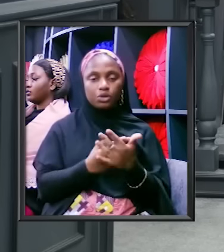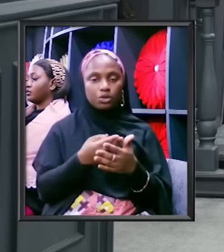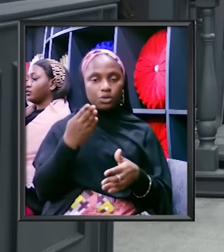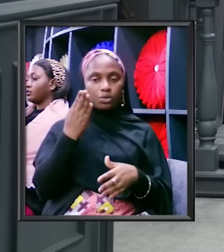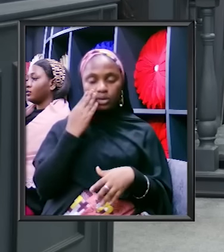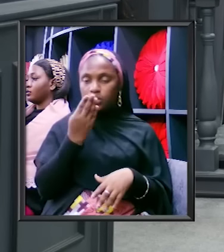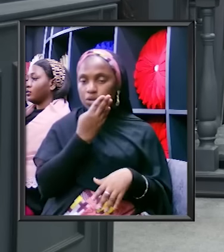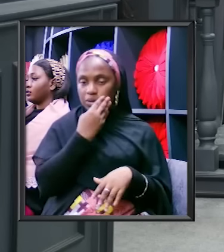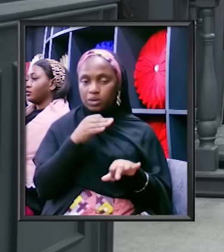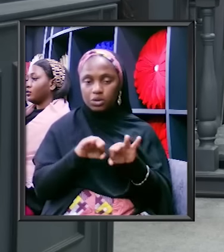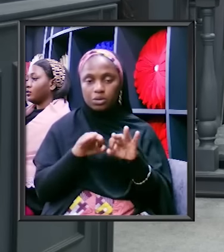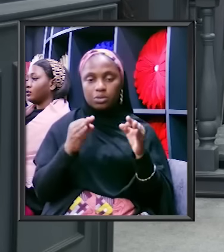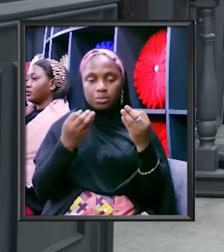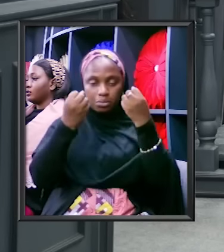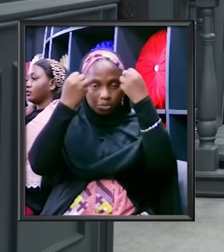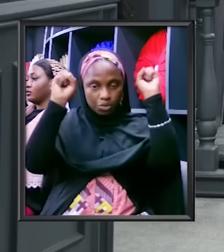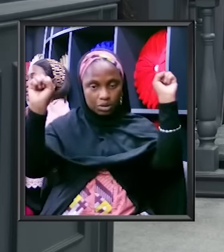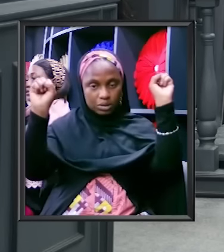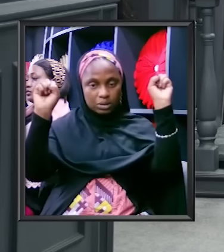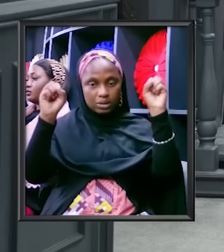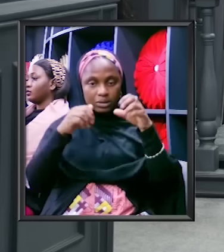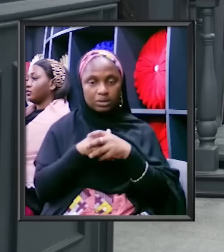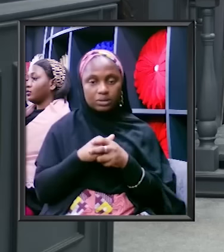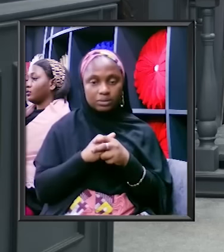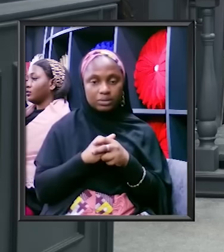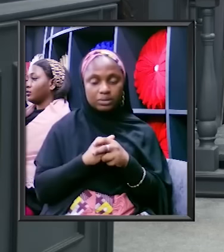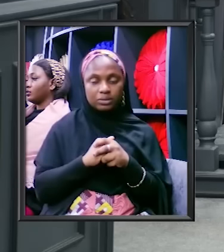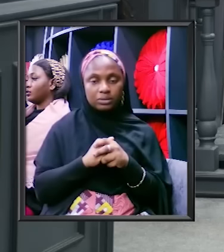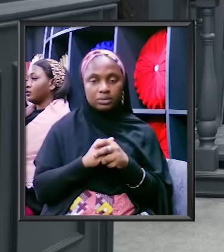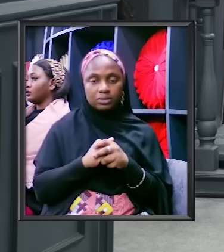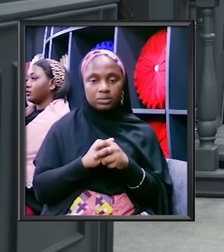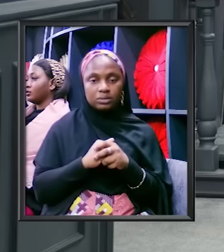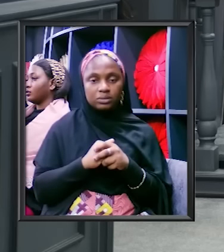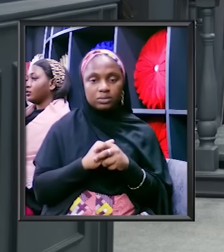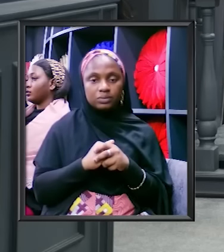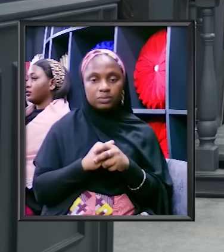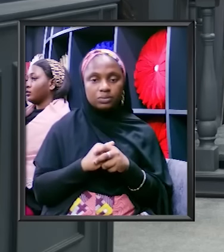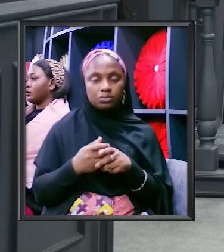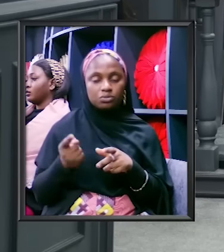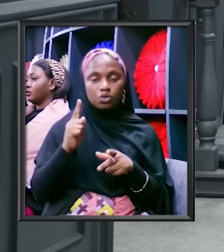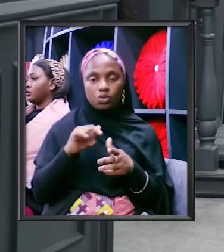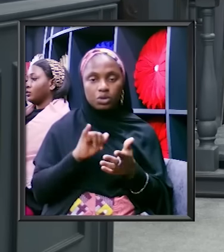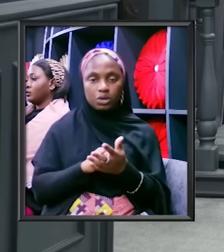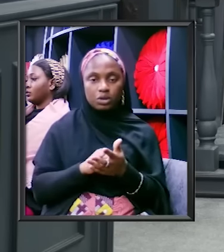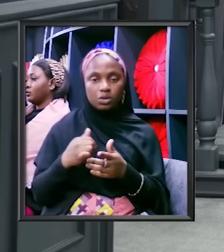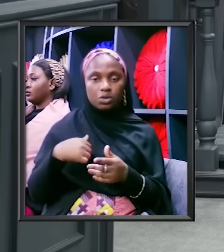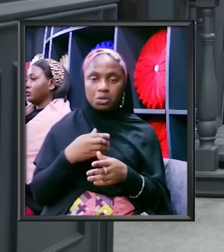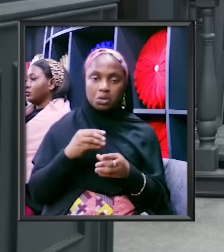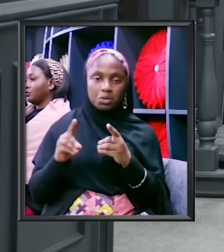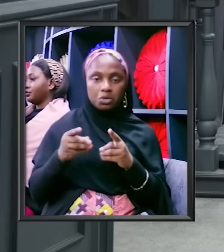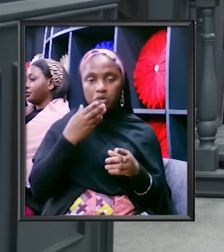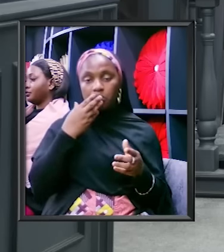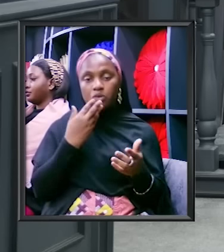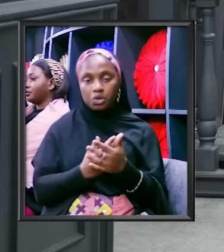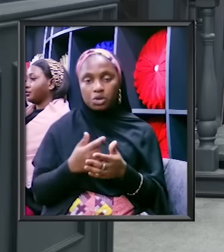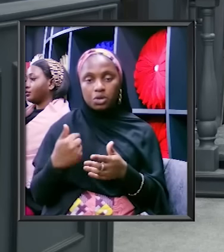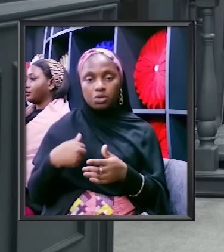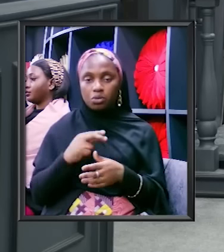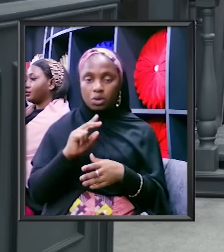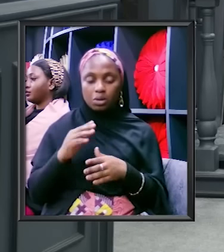Episode 248. We they talk, we they engage, and we they bring results. The one way we resolve, we they carry and come. The ones we